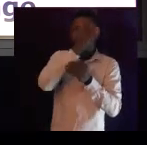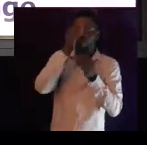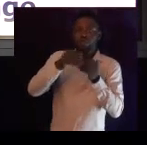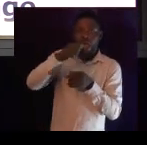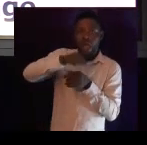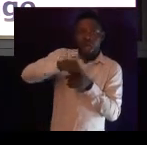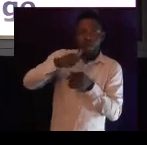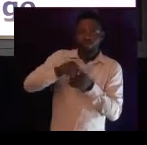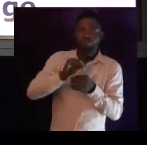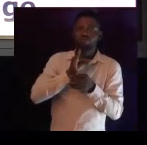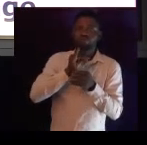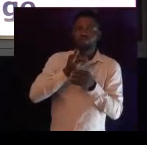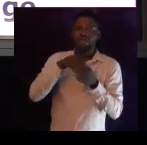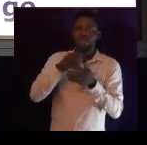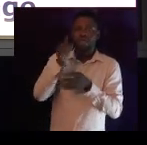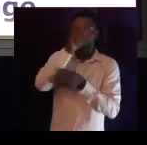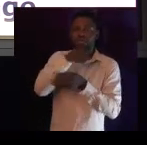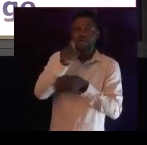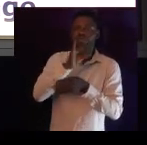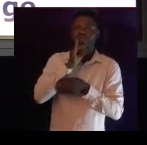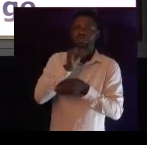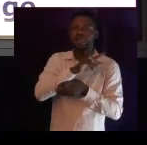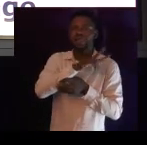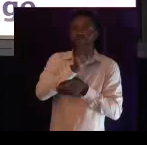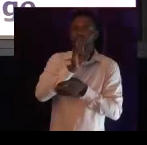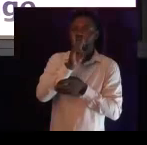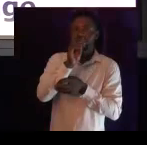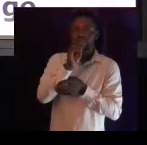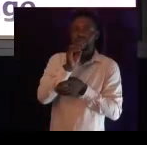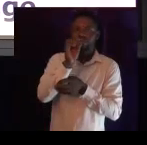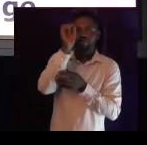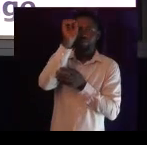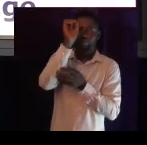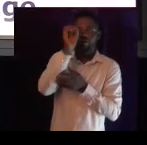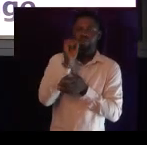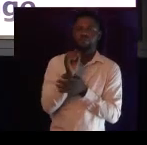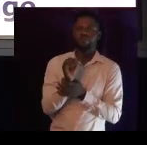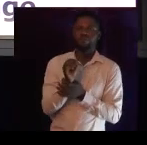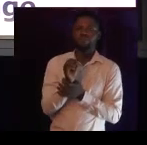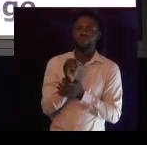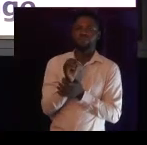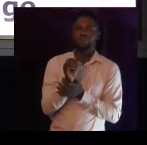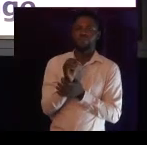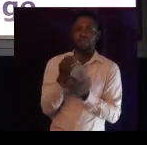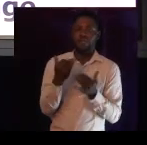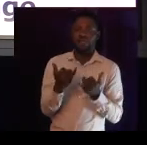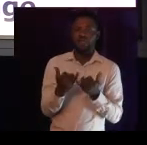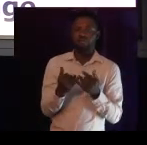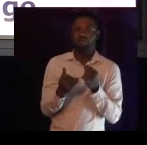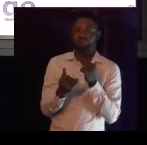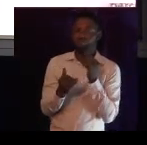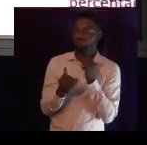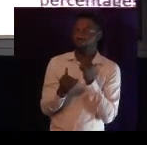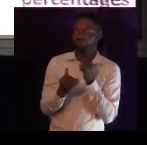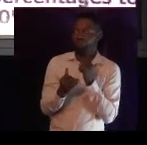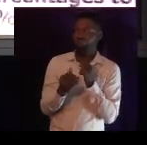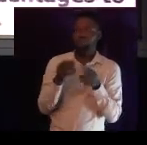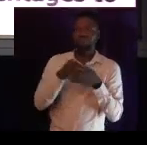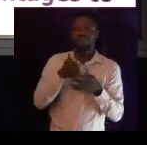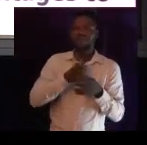total angle in a circle is, do you remember, is 360 degrees.